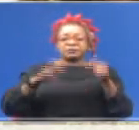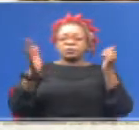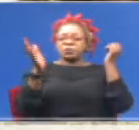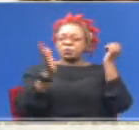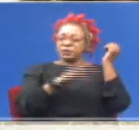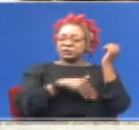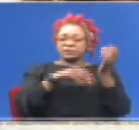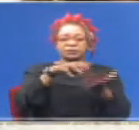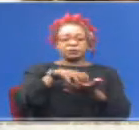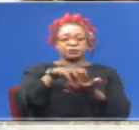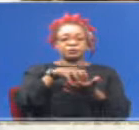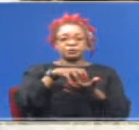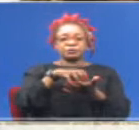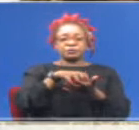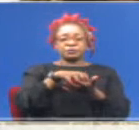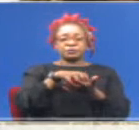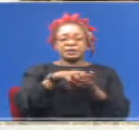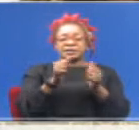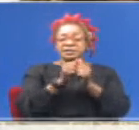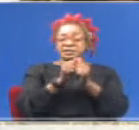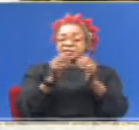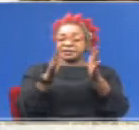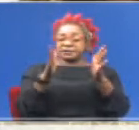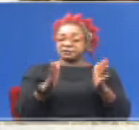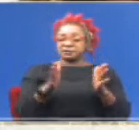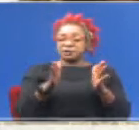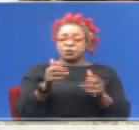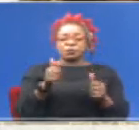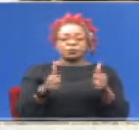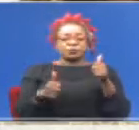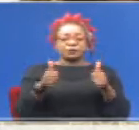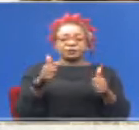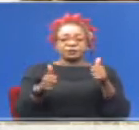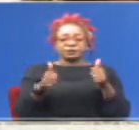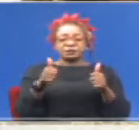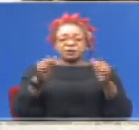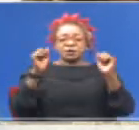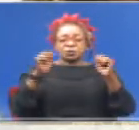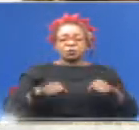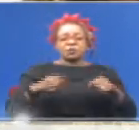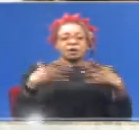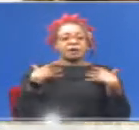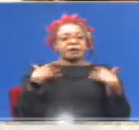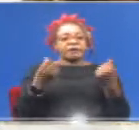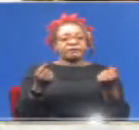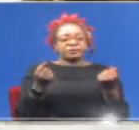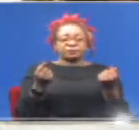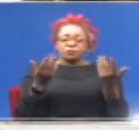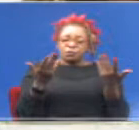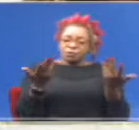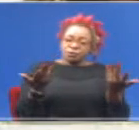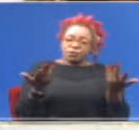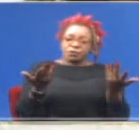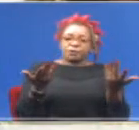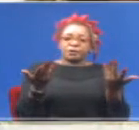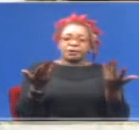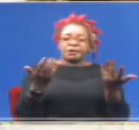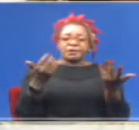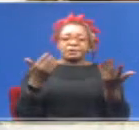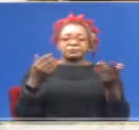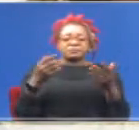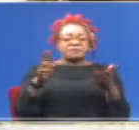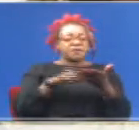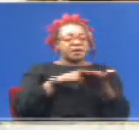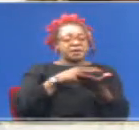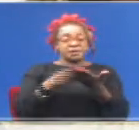crisis in decades, out of which we could recover or go the way of other failed